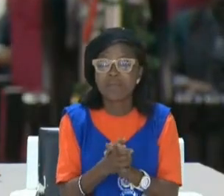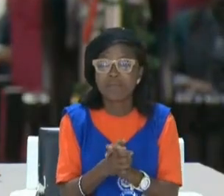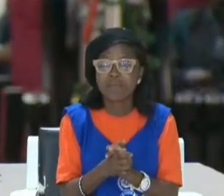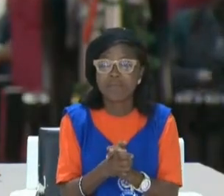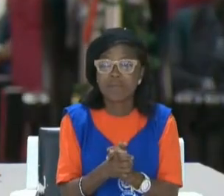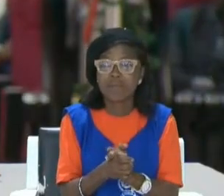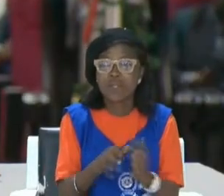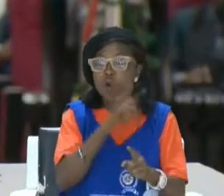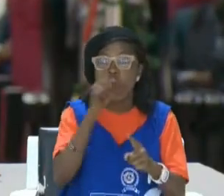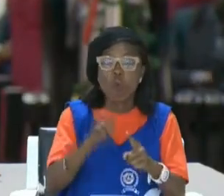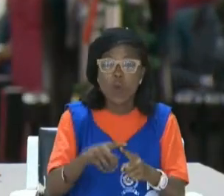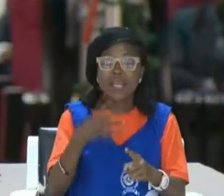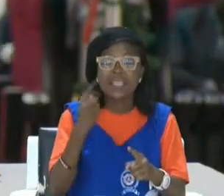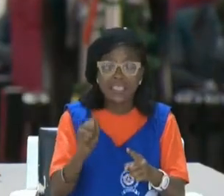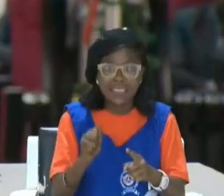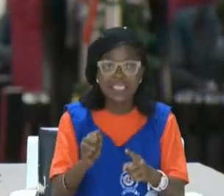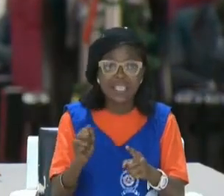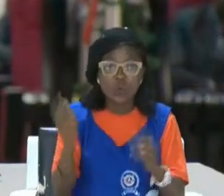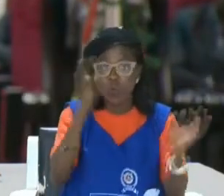When the wind is blowing